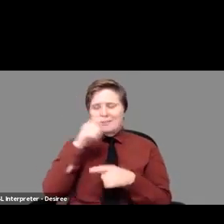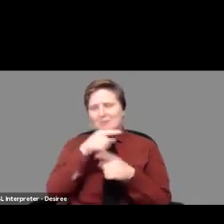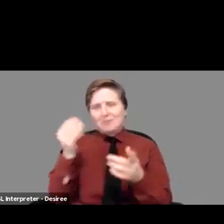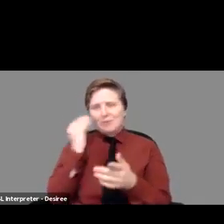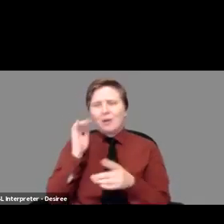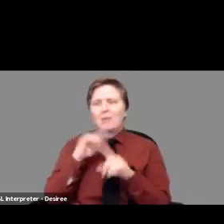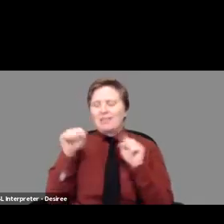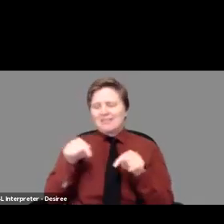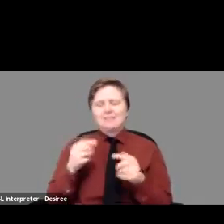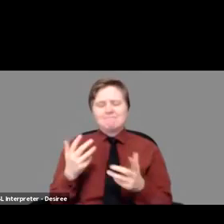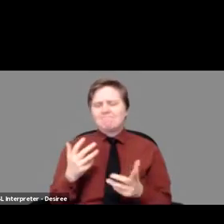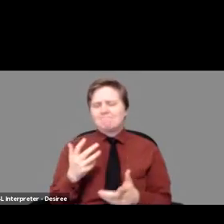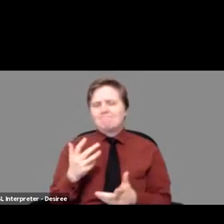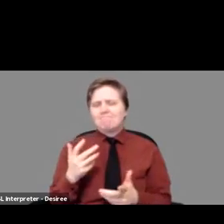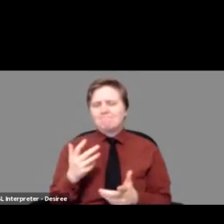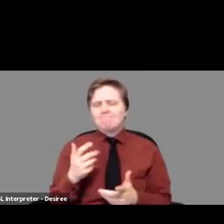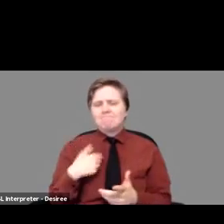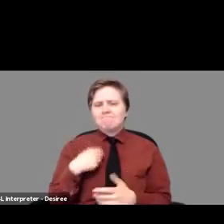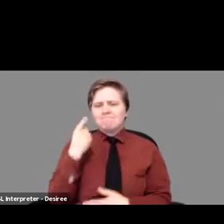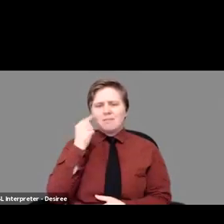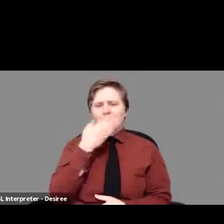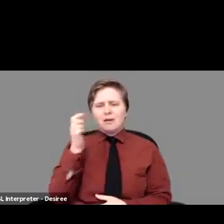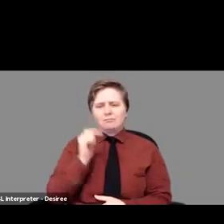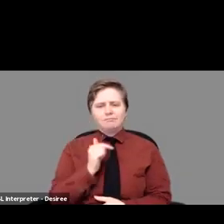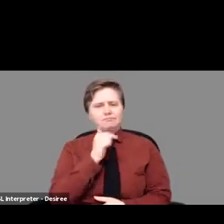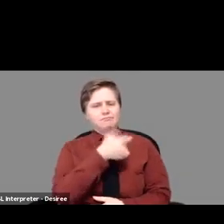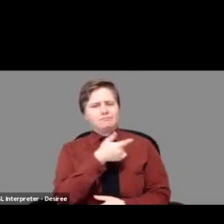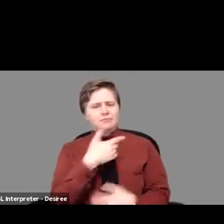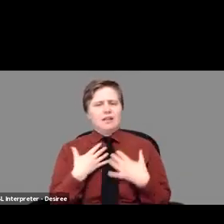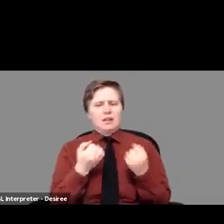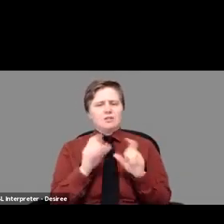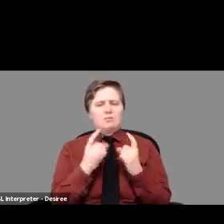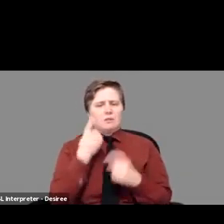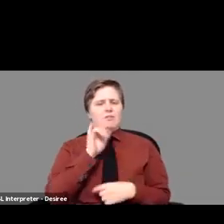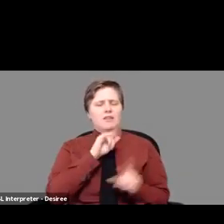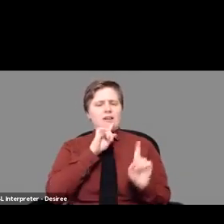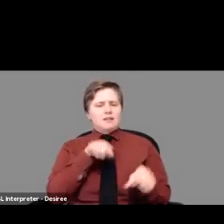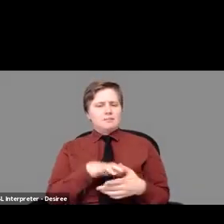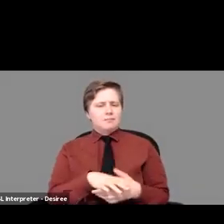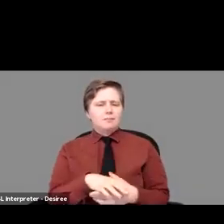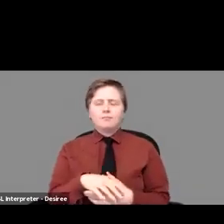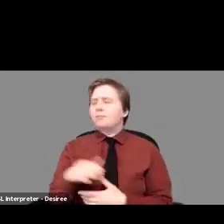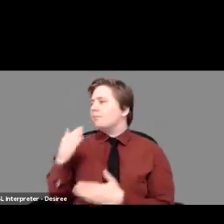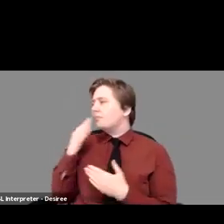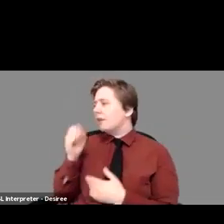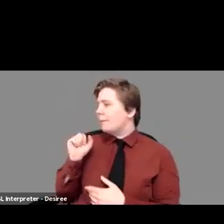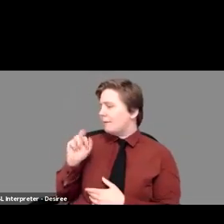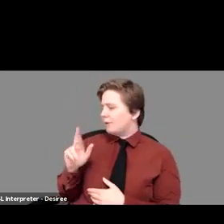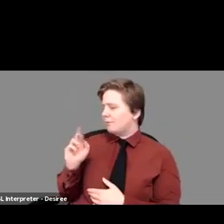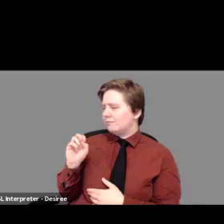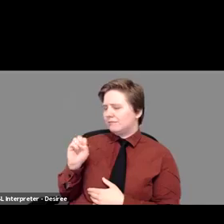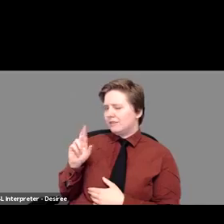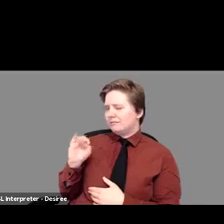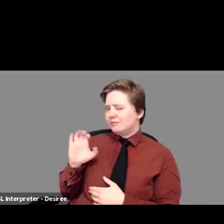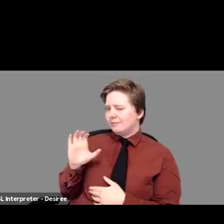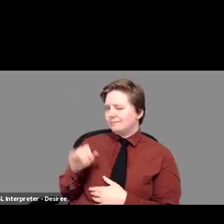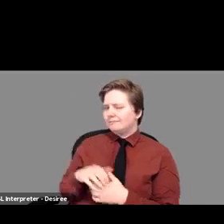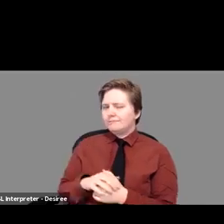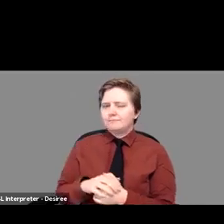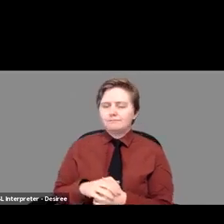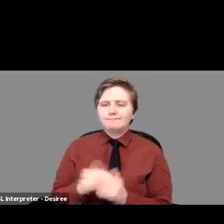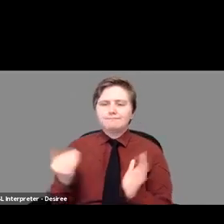but this one, I think that's a better question posed to the health department. Yeah. Thank you, Mayor. Again,